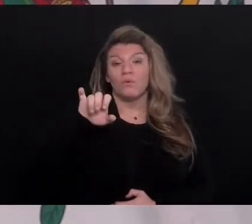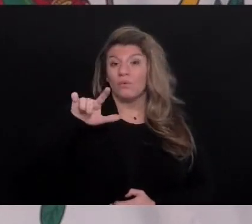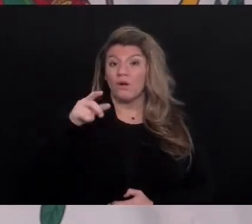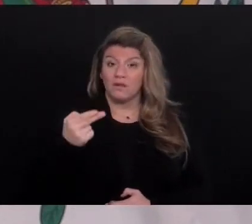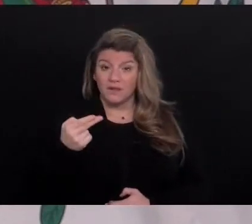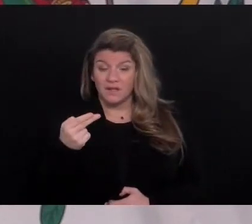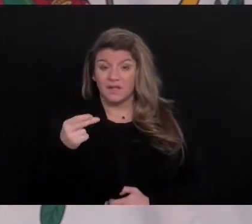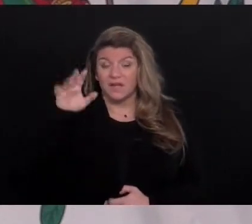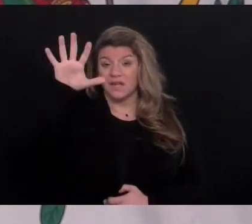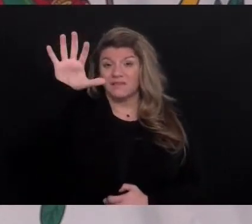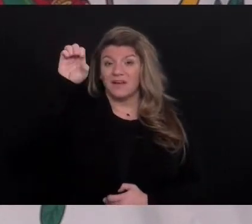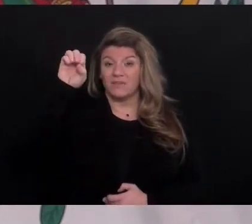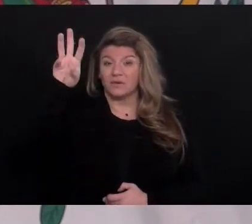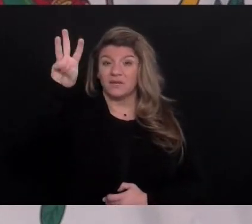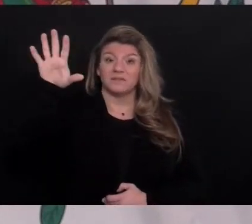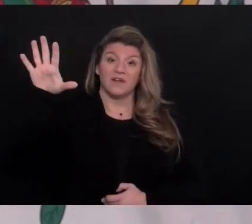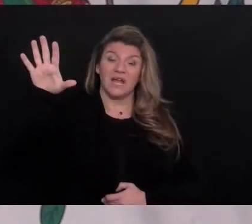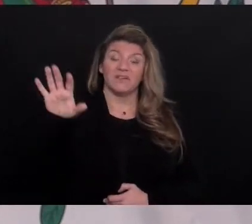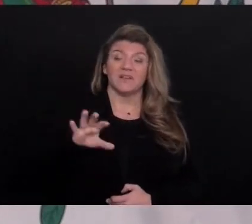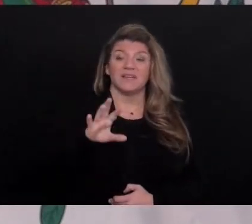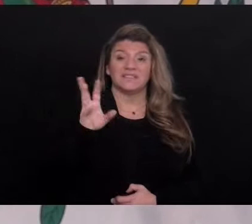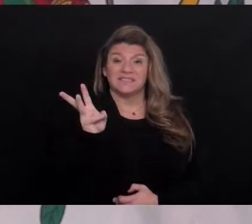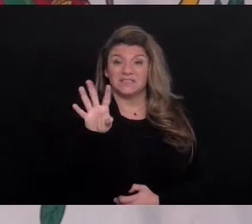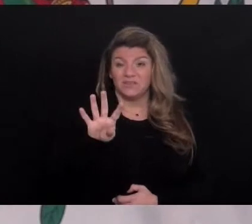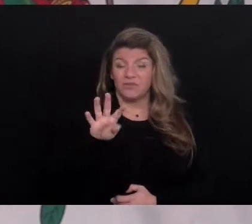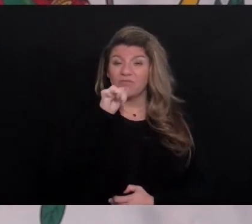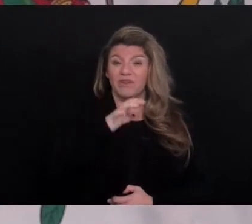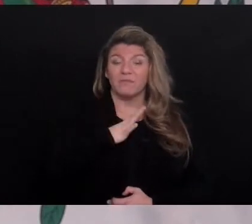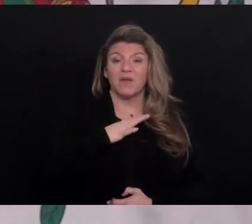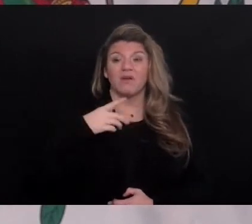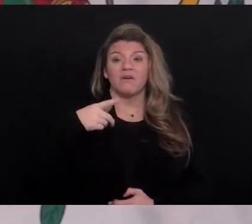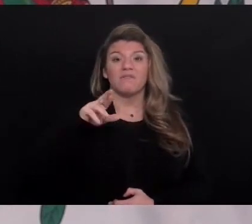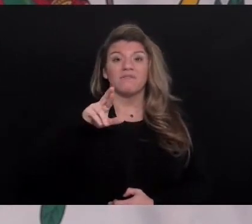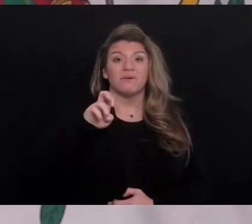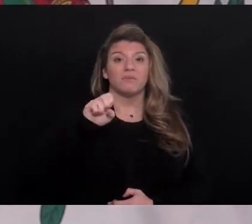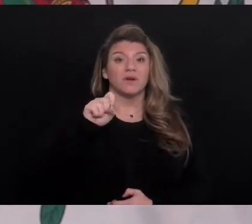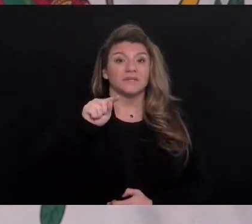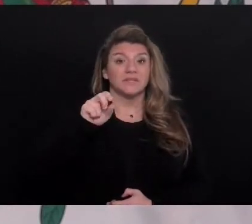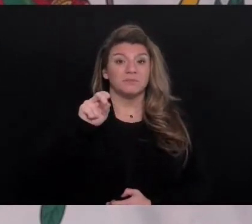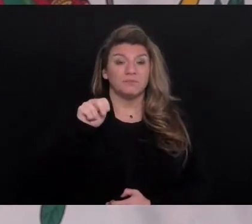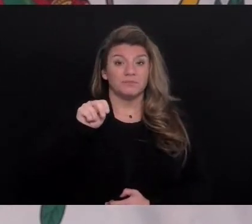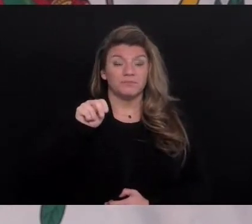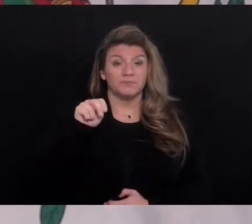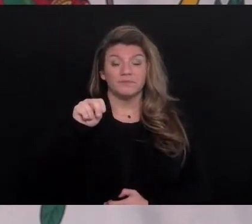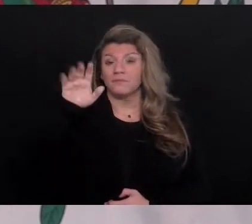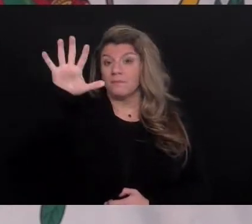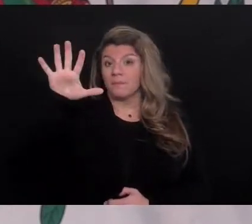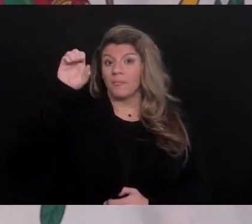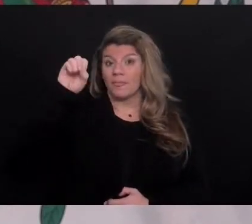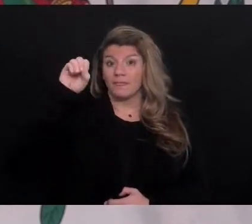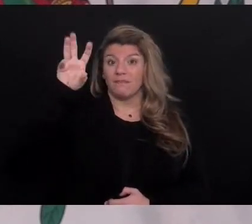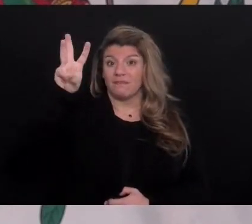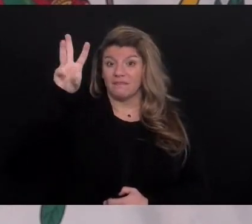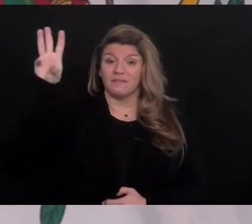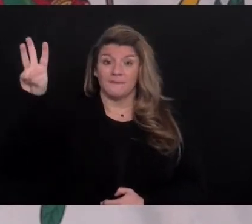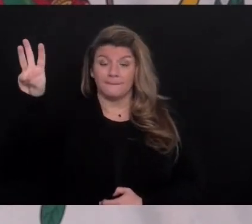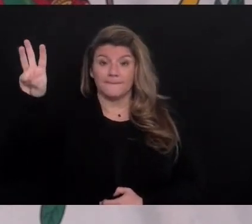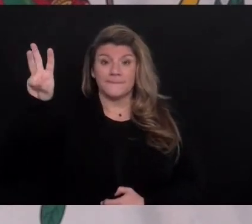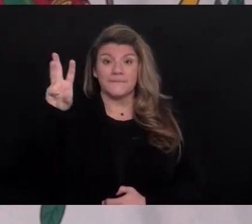The 5,065th is a 64-year-old female from Preston County. The 5,066th